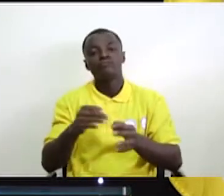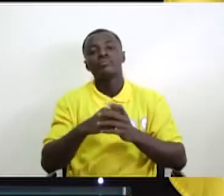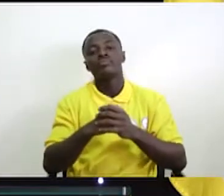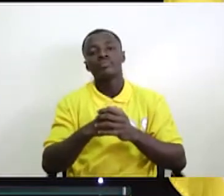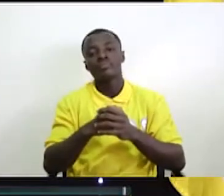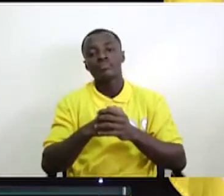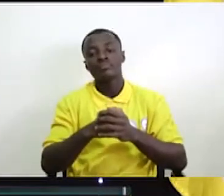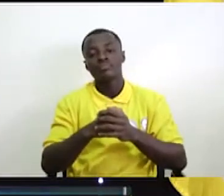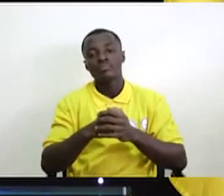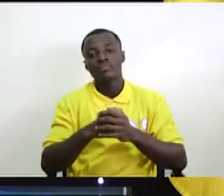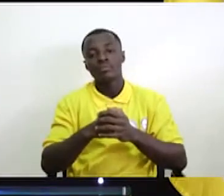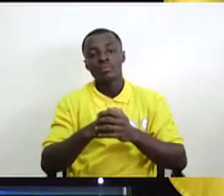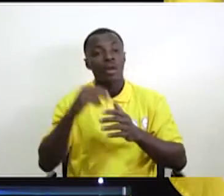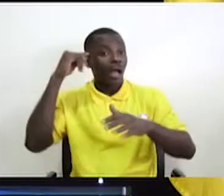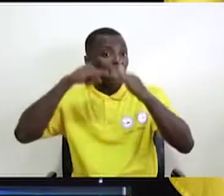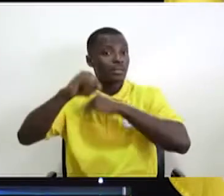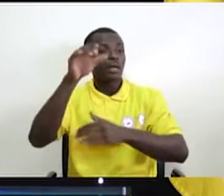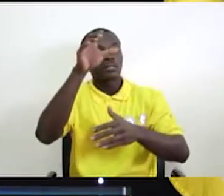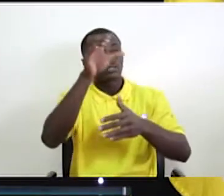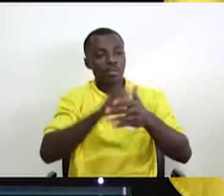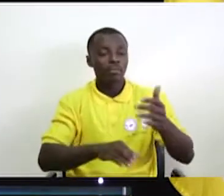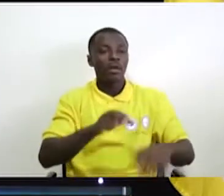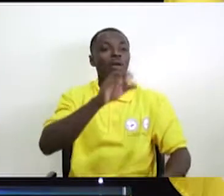53. And then read his prophecy.